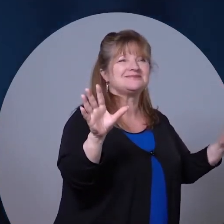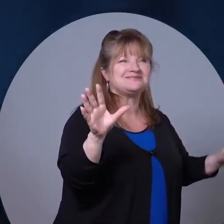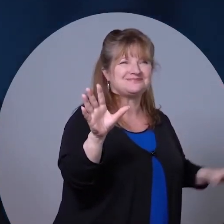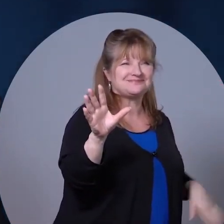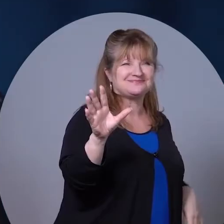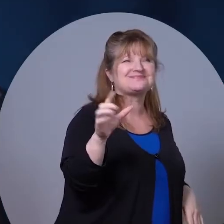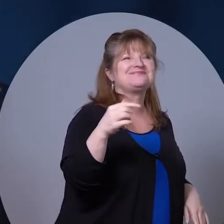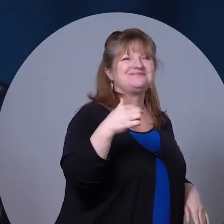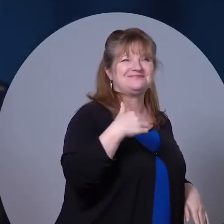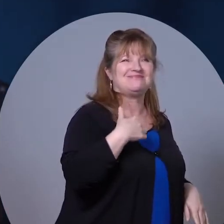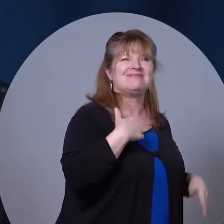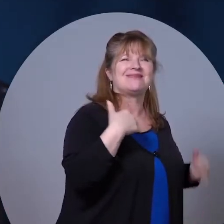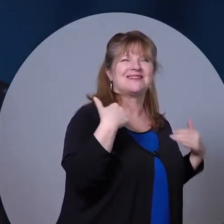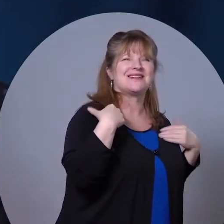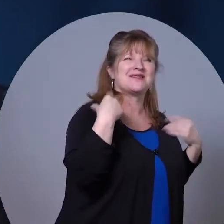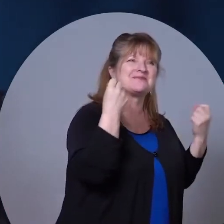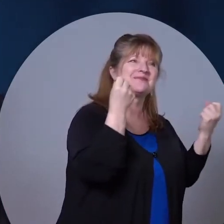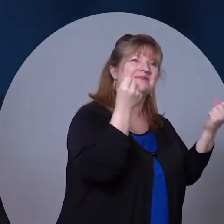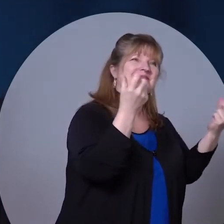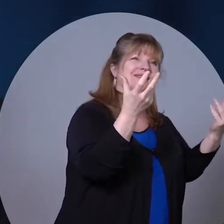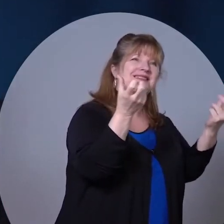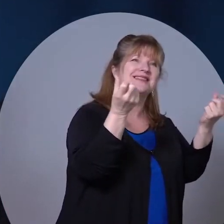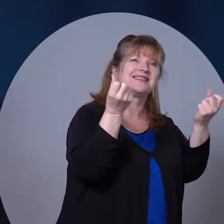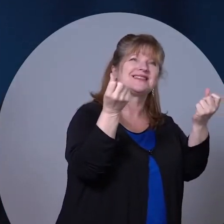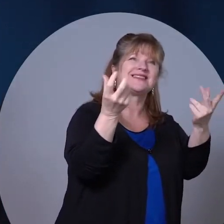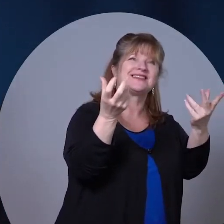Sylvia Fontaine.